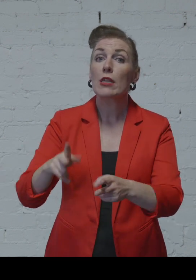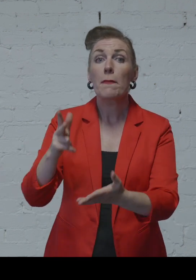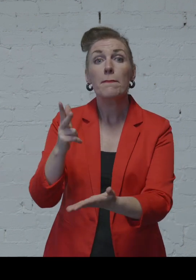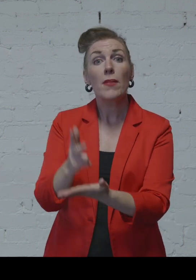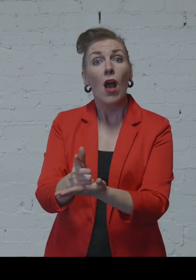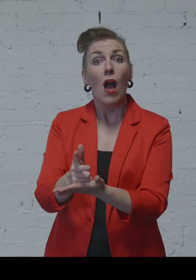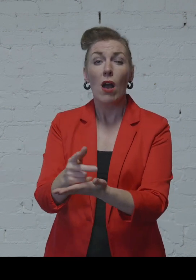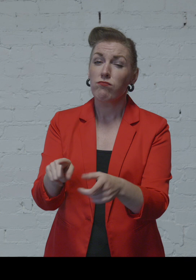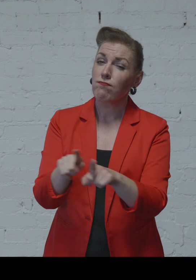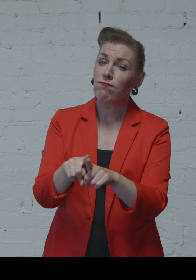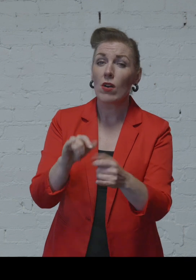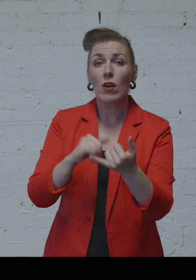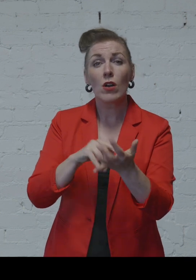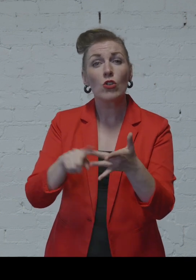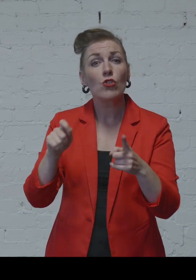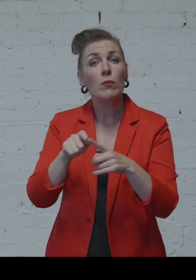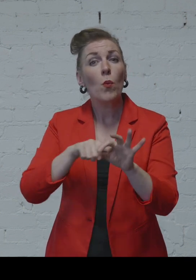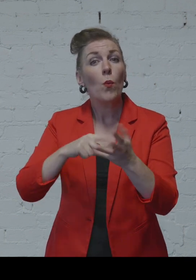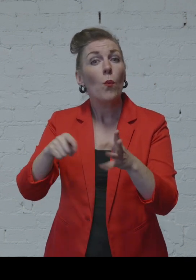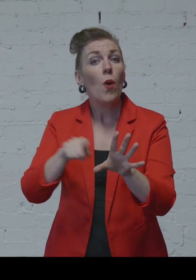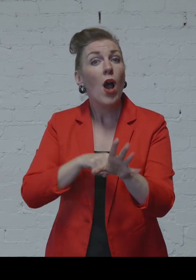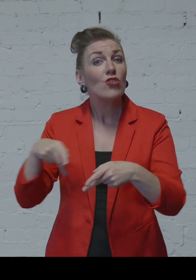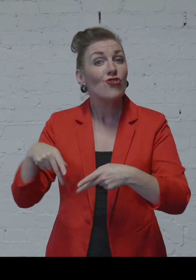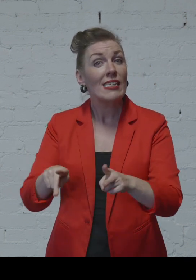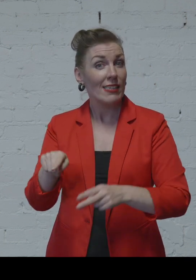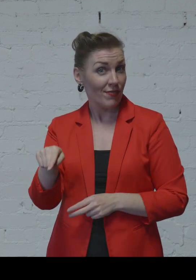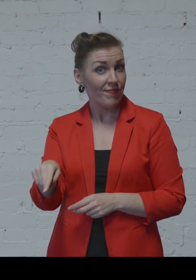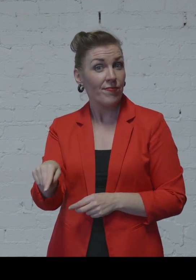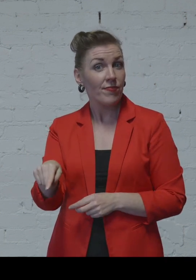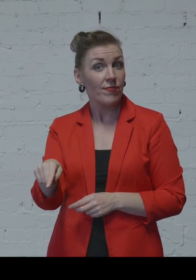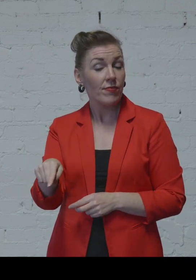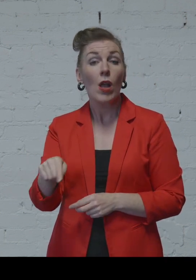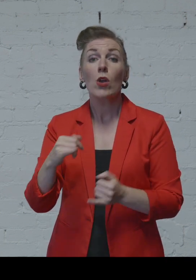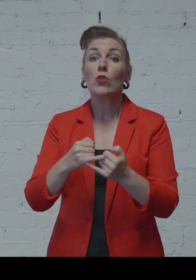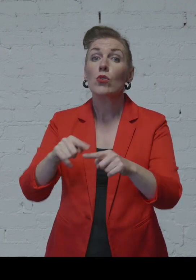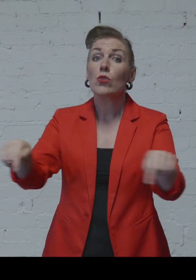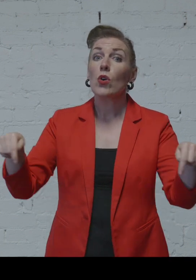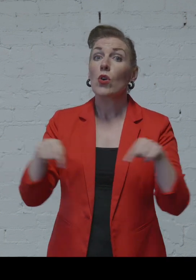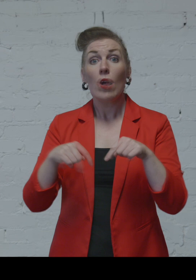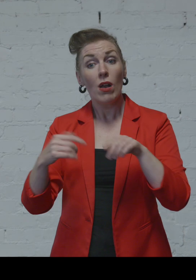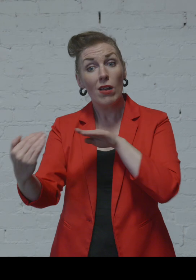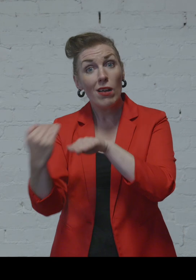bays in the car parks close to Echo Echo and on-street parking in areas such as Chipkey Street.